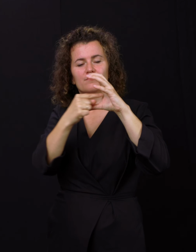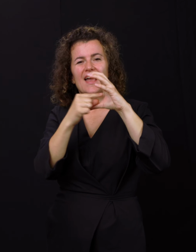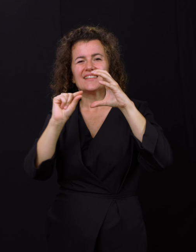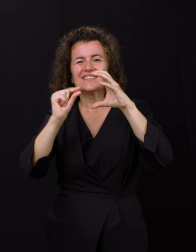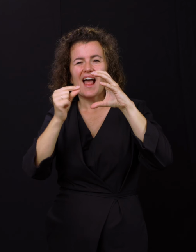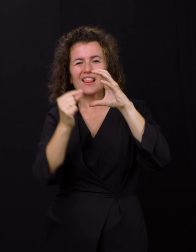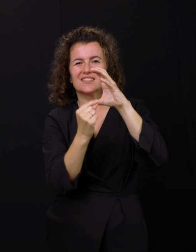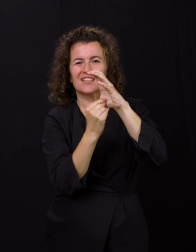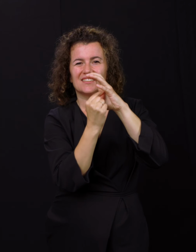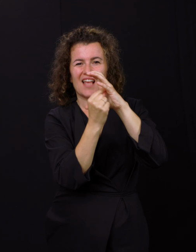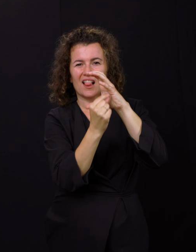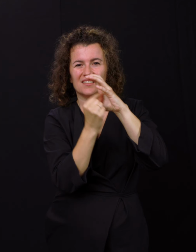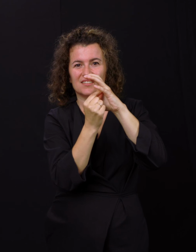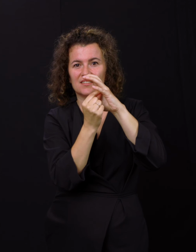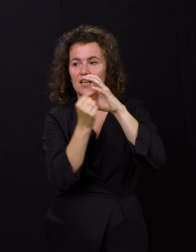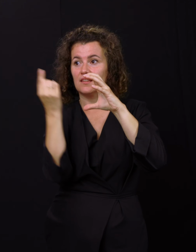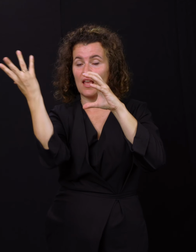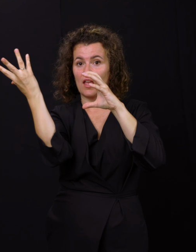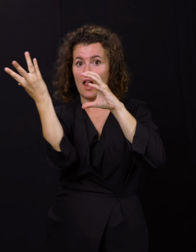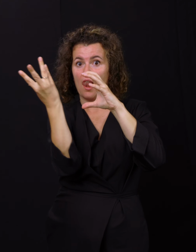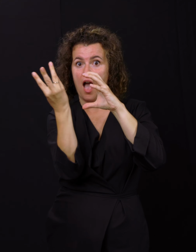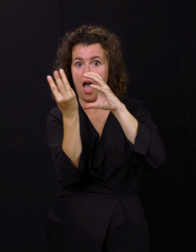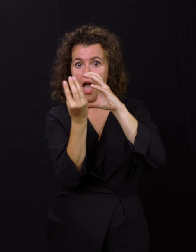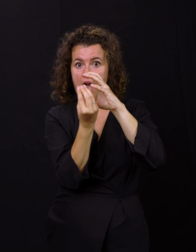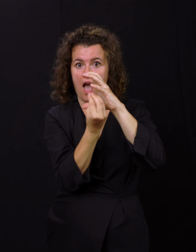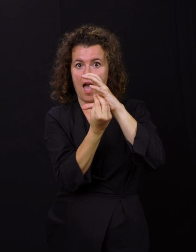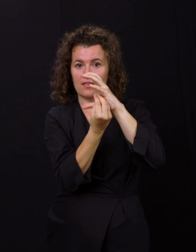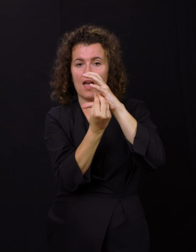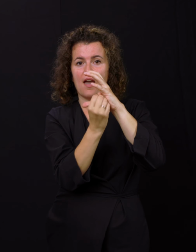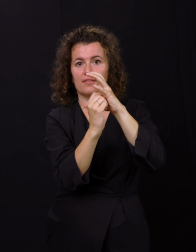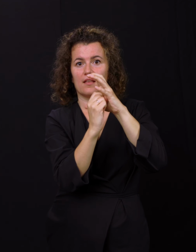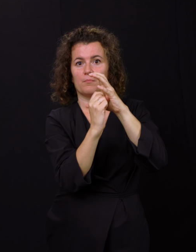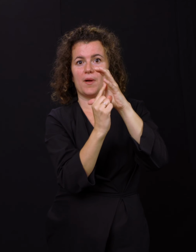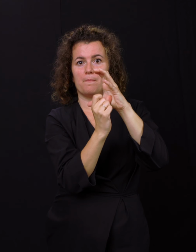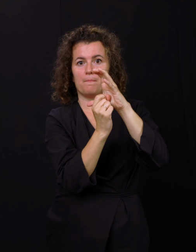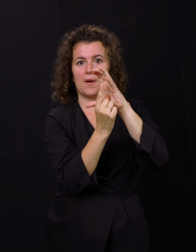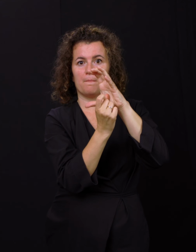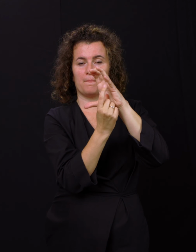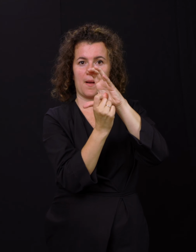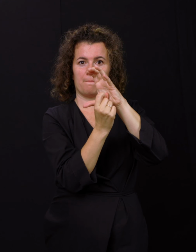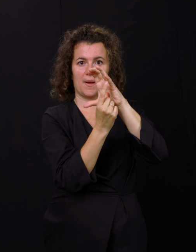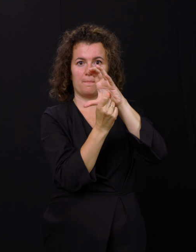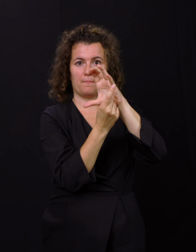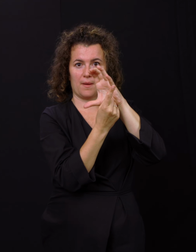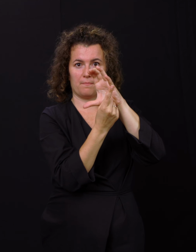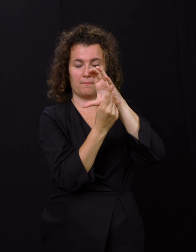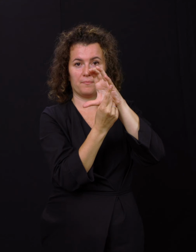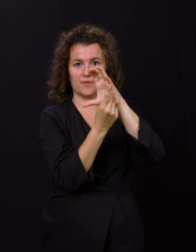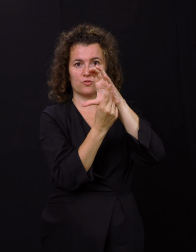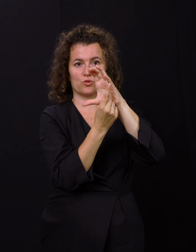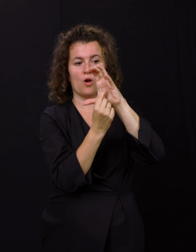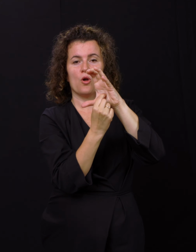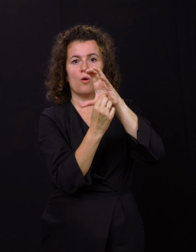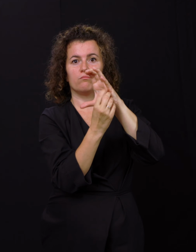light and convert this to an electrical stimulation. This electrical stimulation is then passed on to other cells,